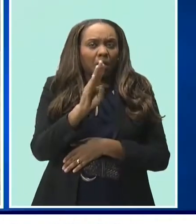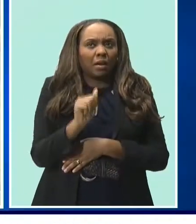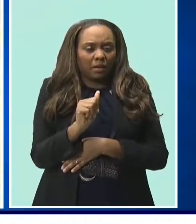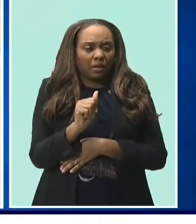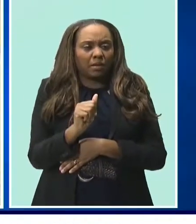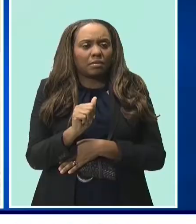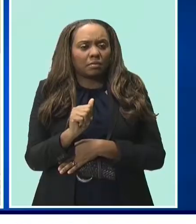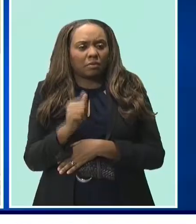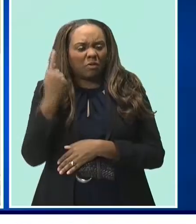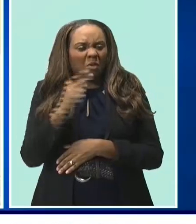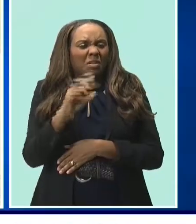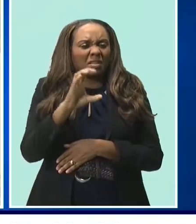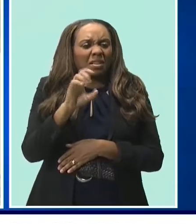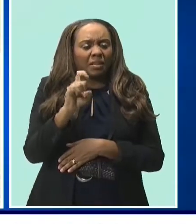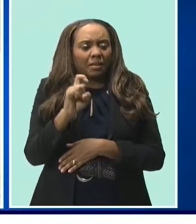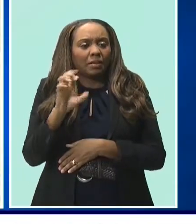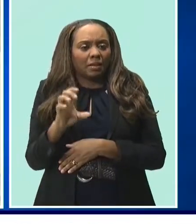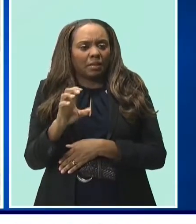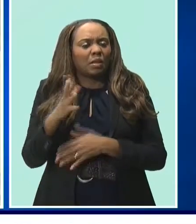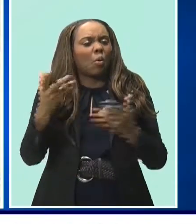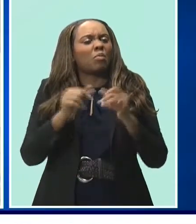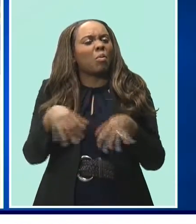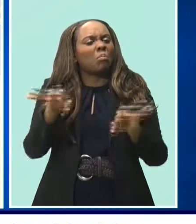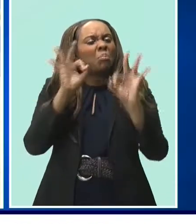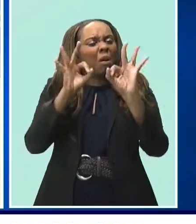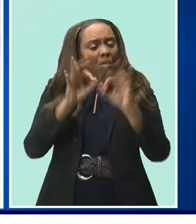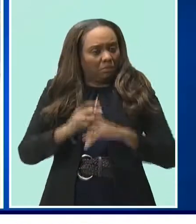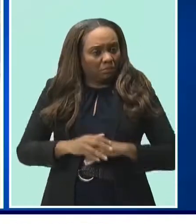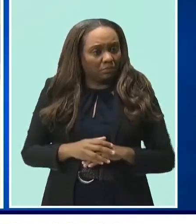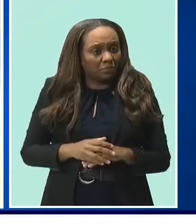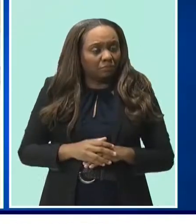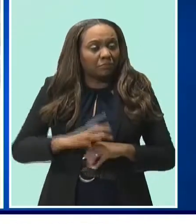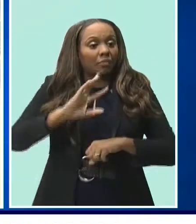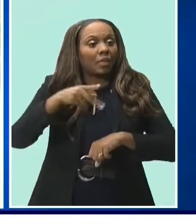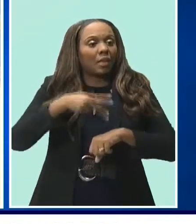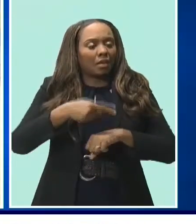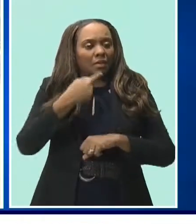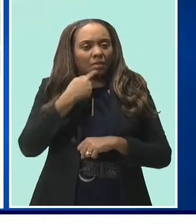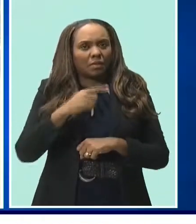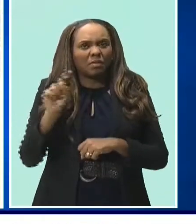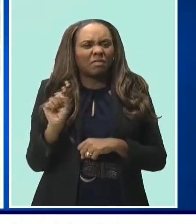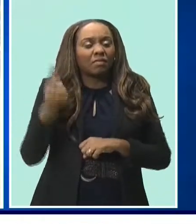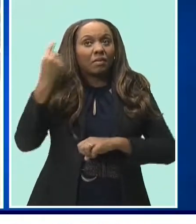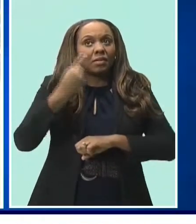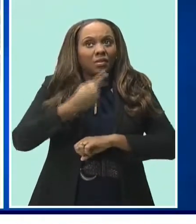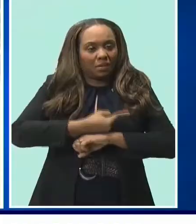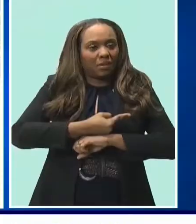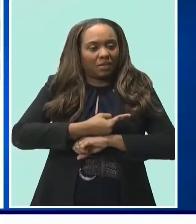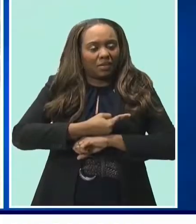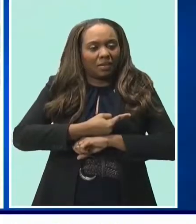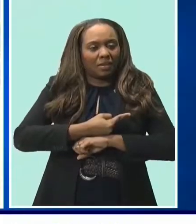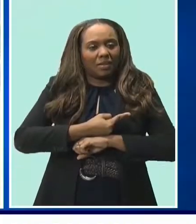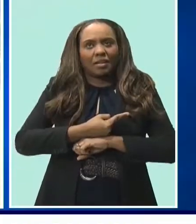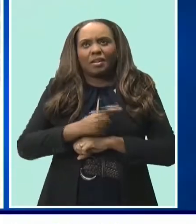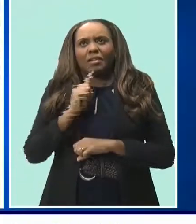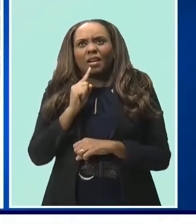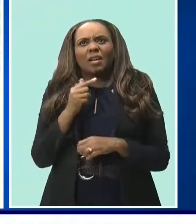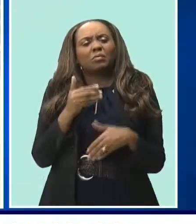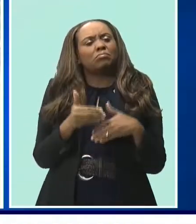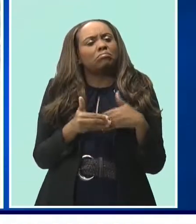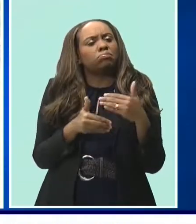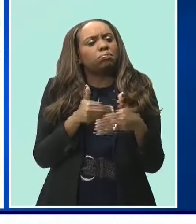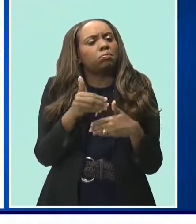to ensure their final submissions are perfect. Principal Jonathan Corbin says the first day back after lockdown progressed